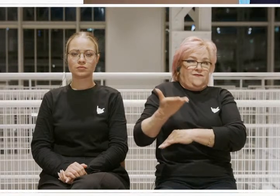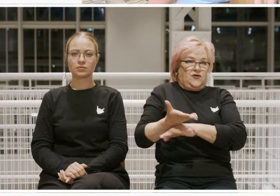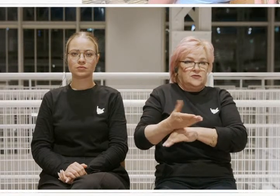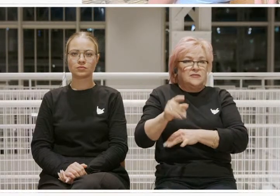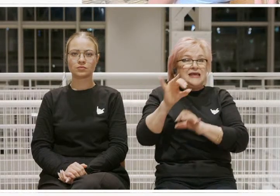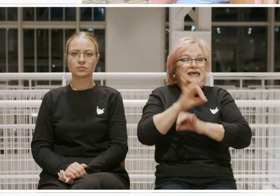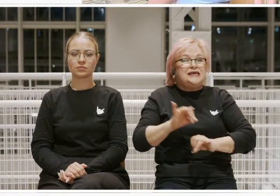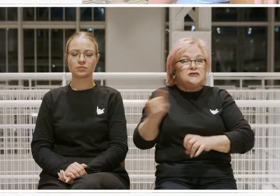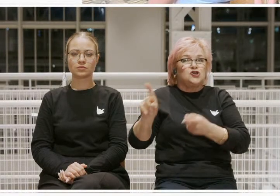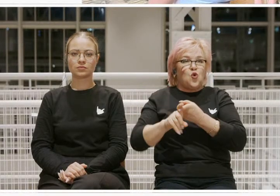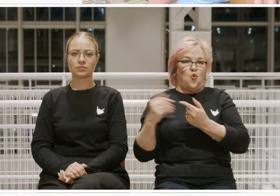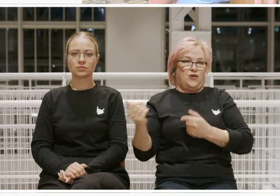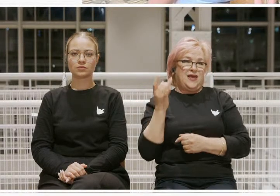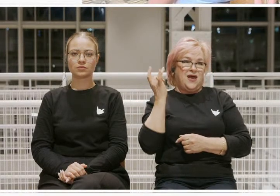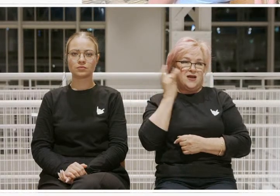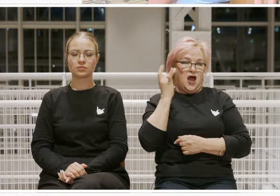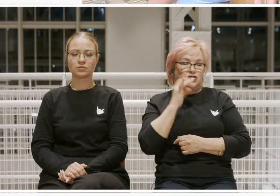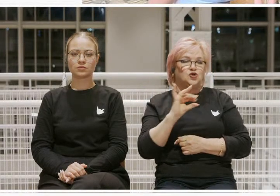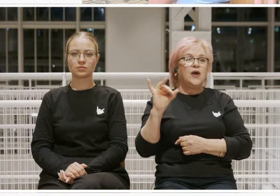Now we see